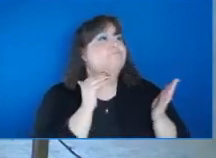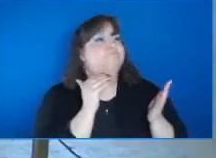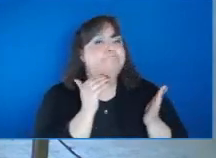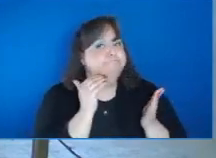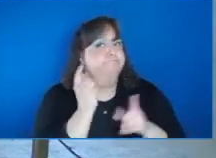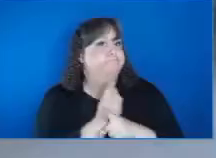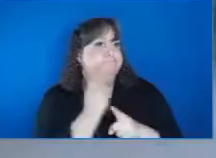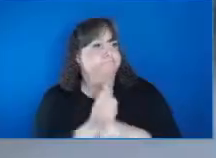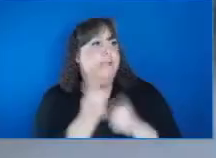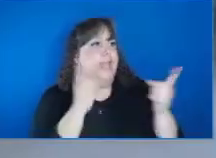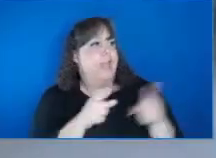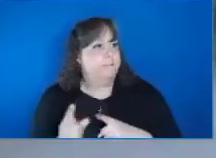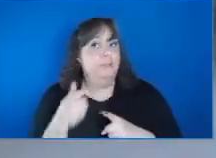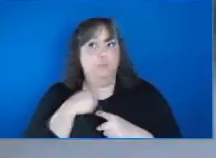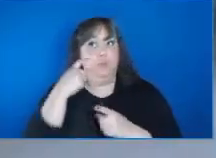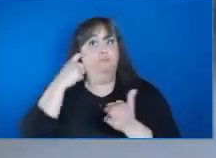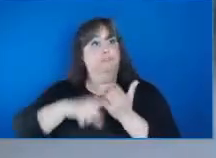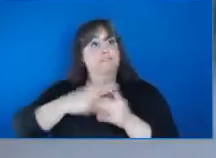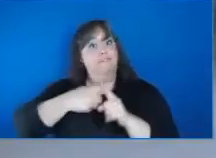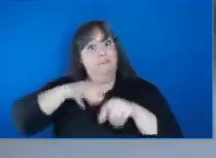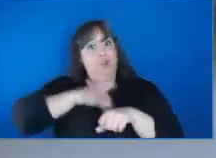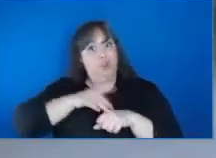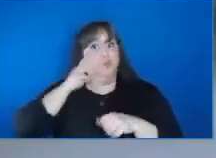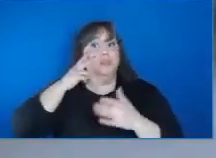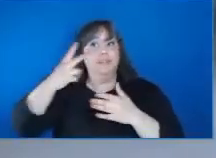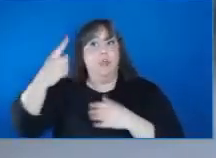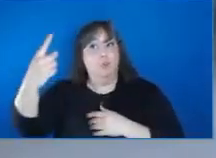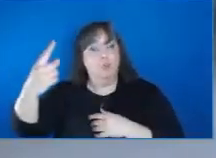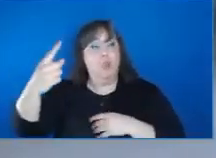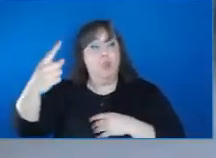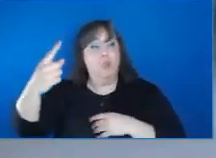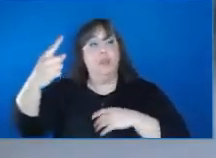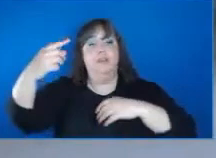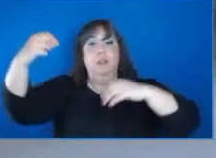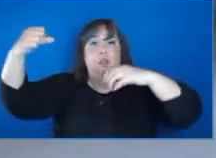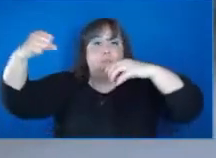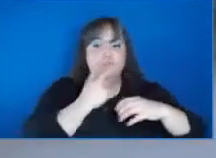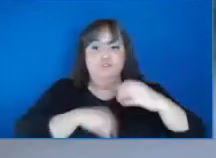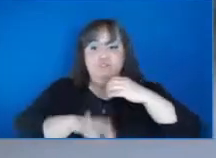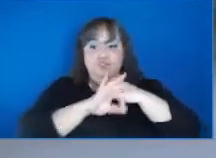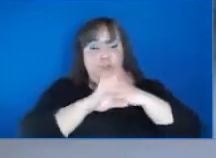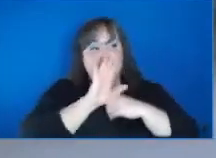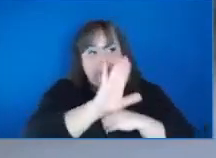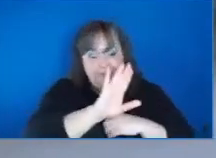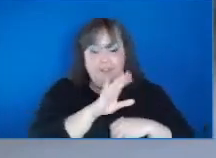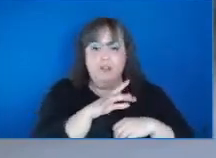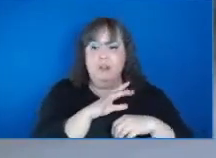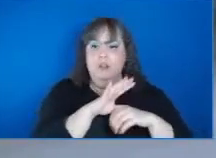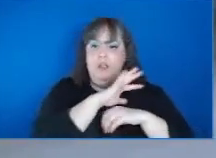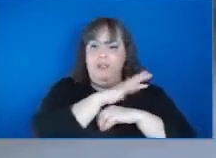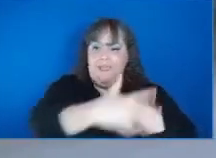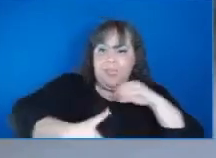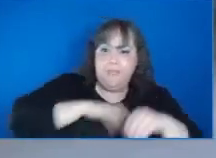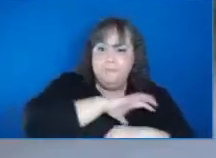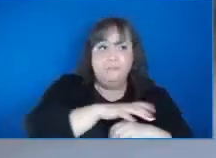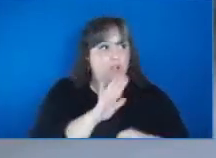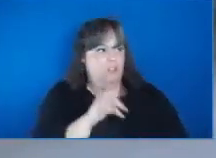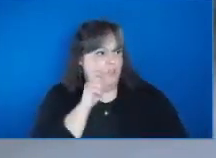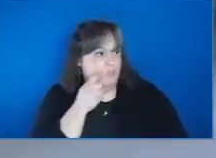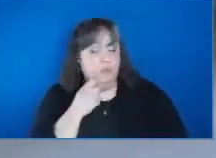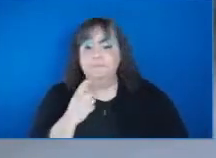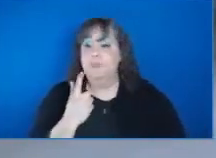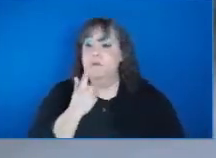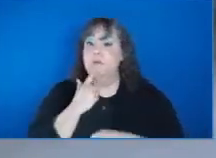for example, that went into Jupiter's atmosphere several years back. That was kind of cool. On Mars, where we've been